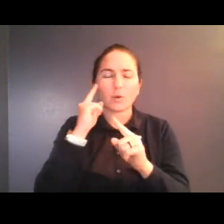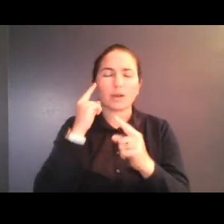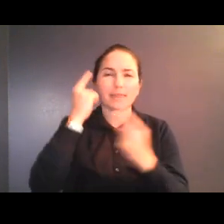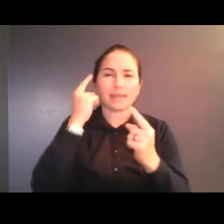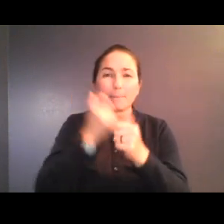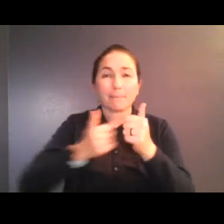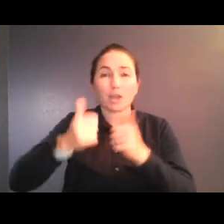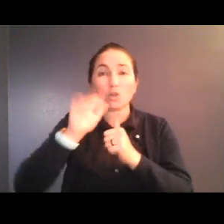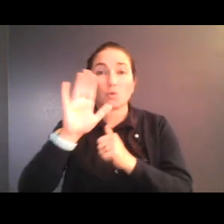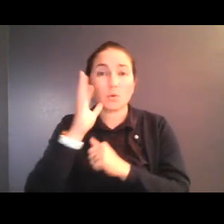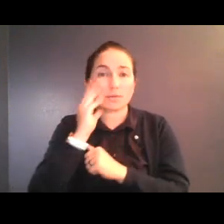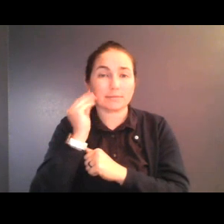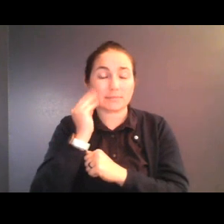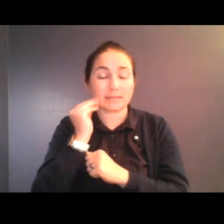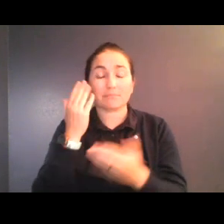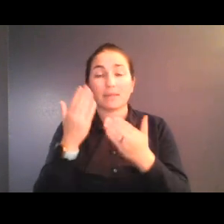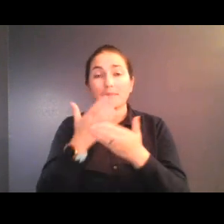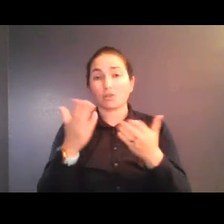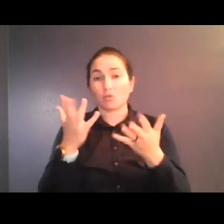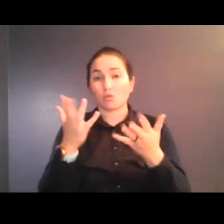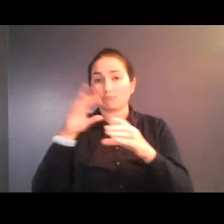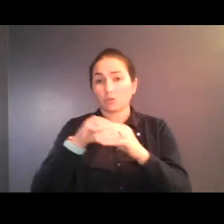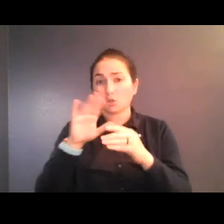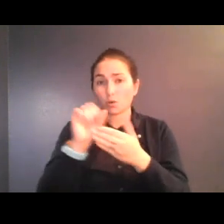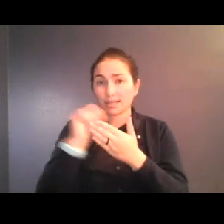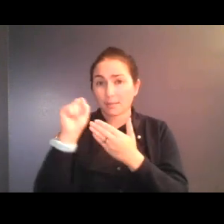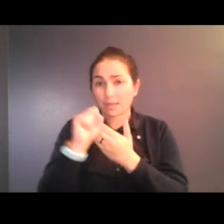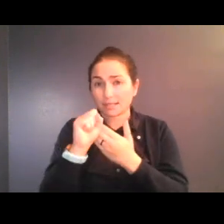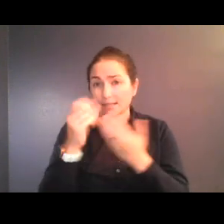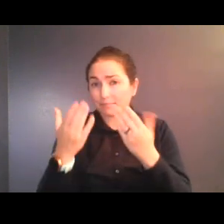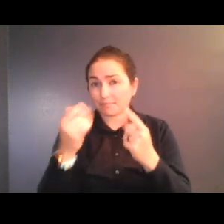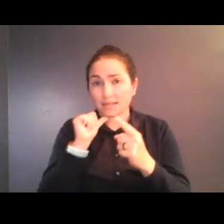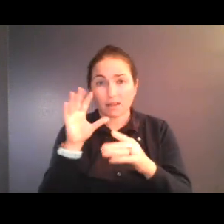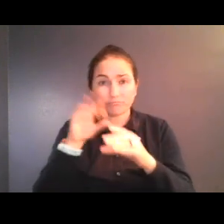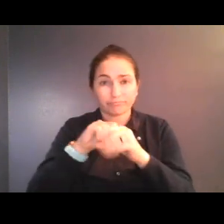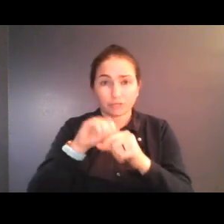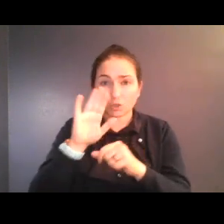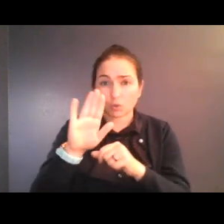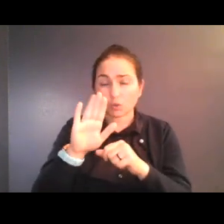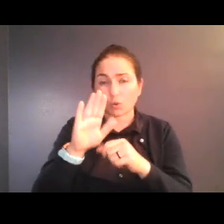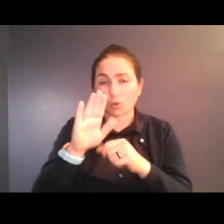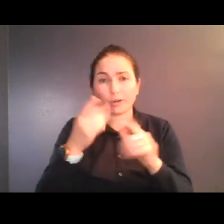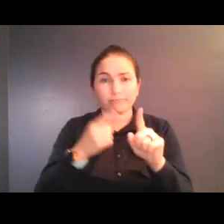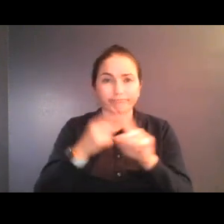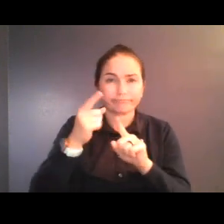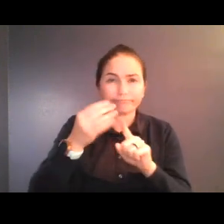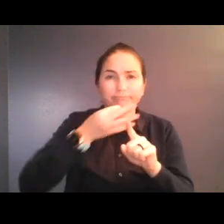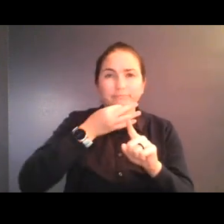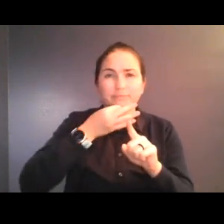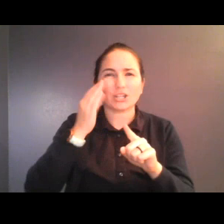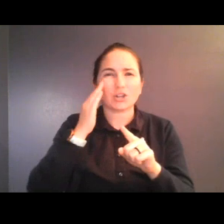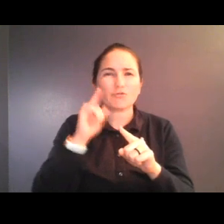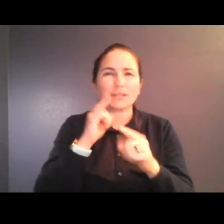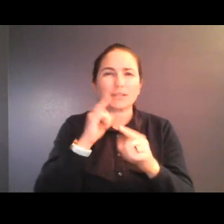you might want to include on a syllabus that might not be in your area of expertise, sort of casting a wider net in that